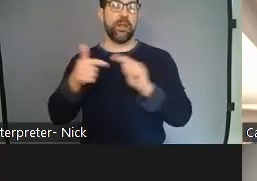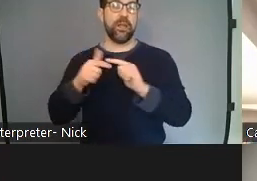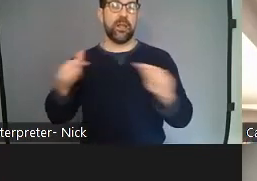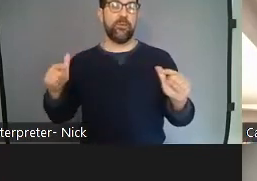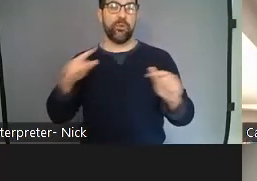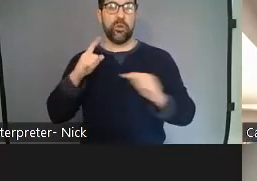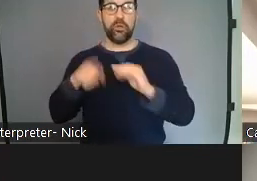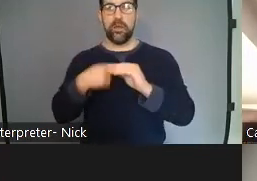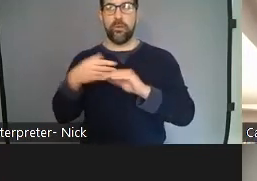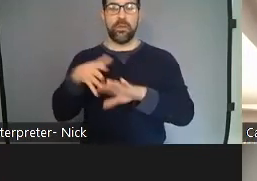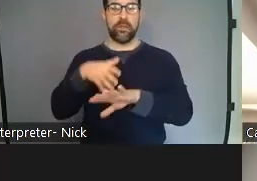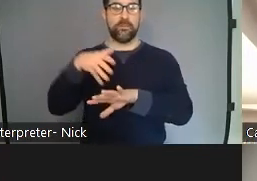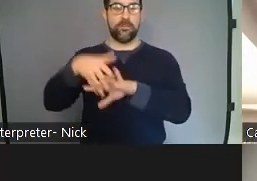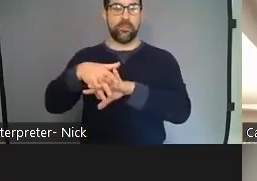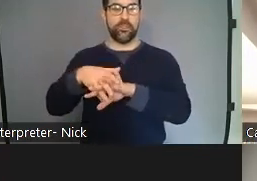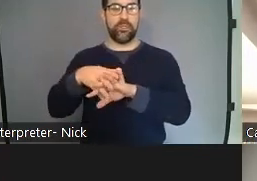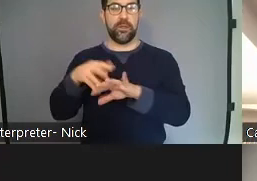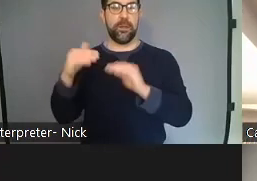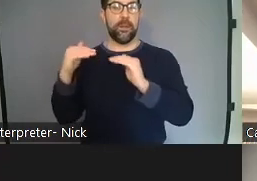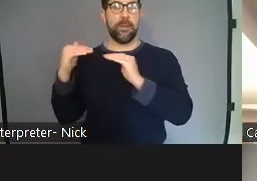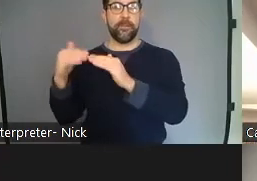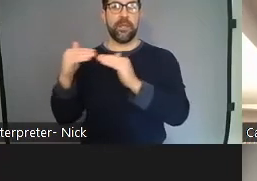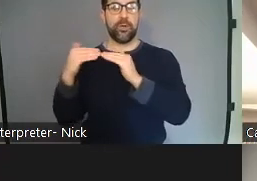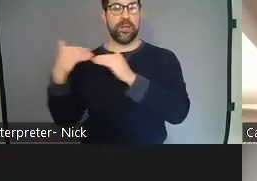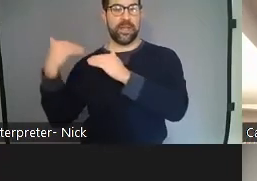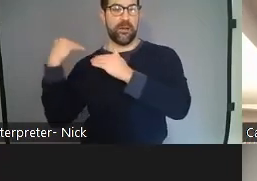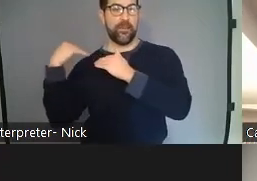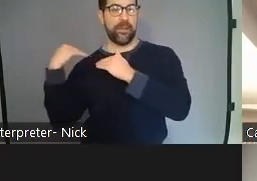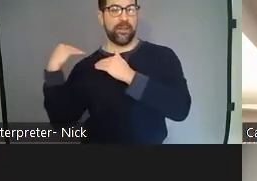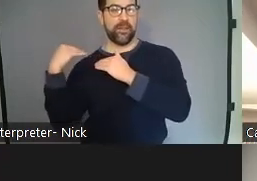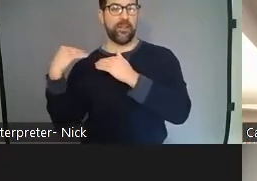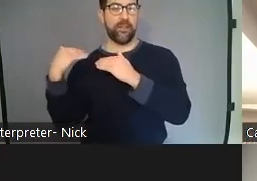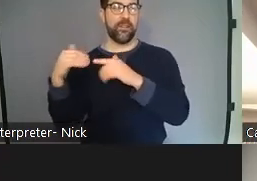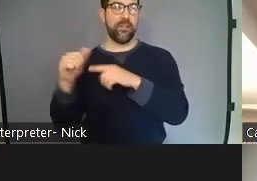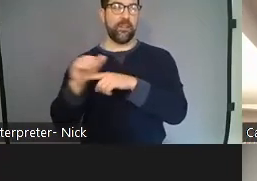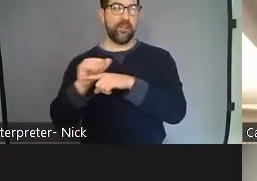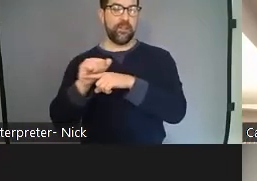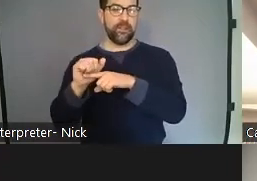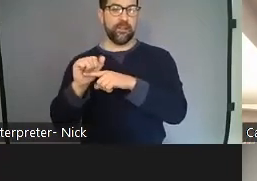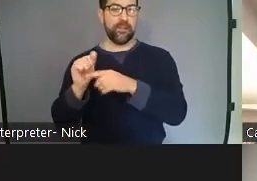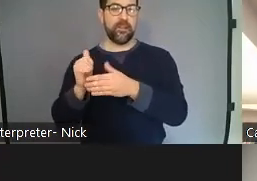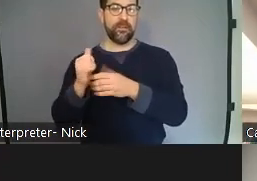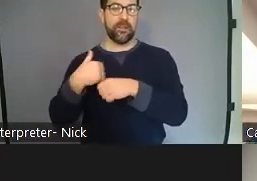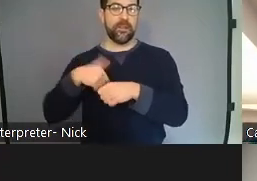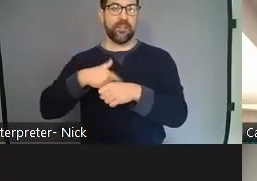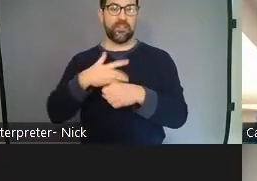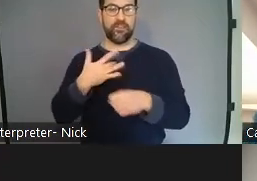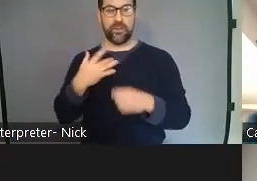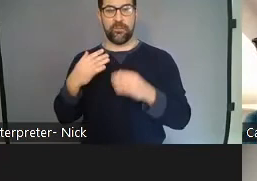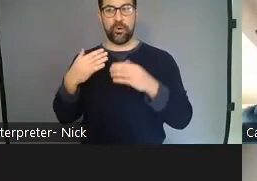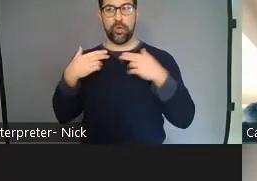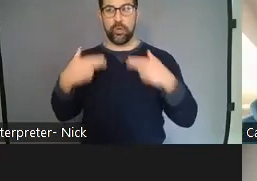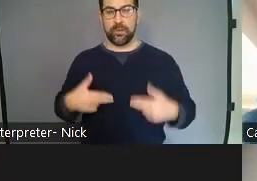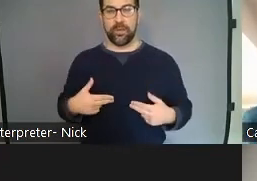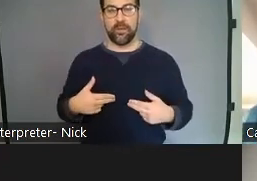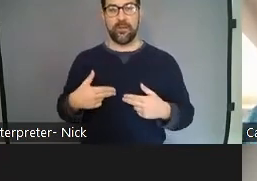we implement it. We talk about peer accountability and practices that make us feel more human, which is in